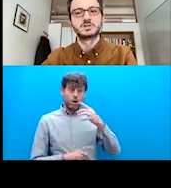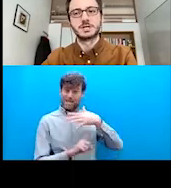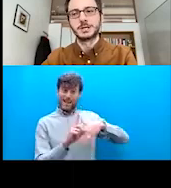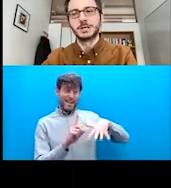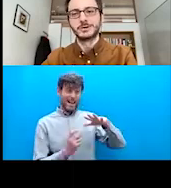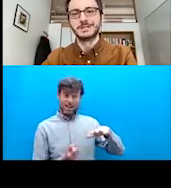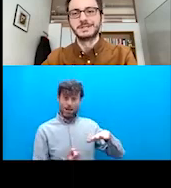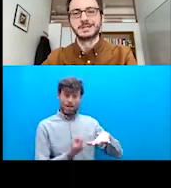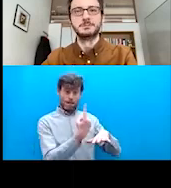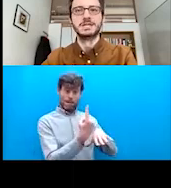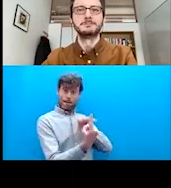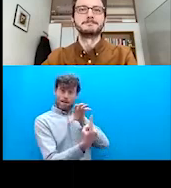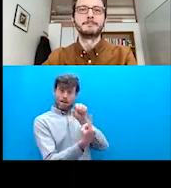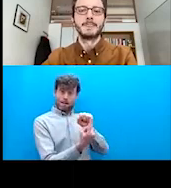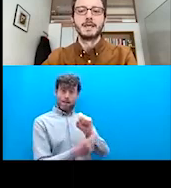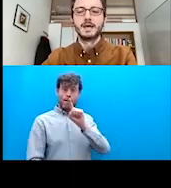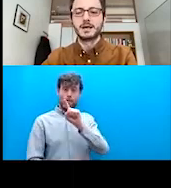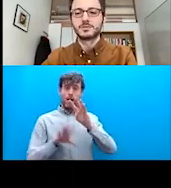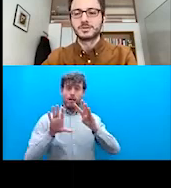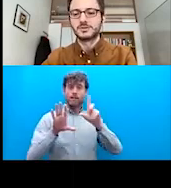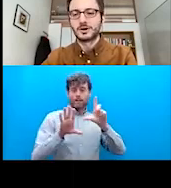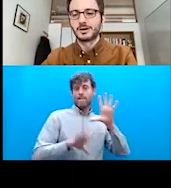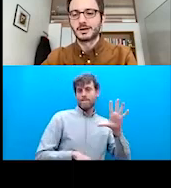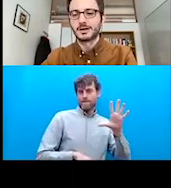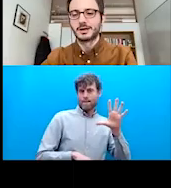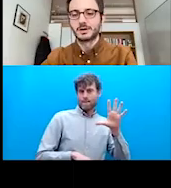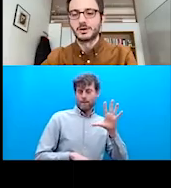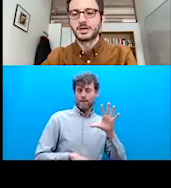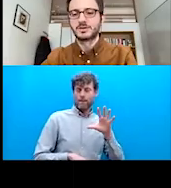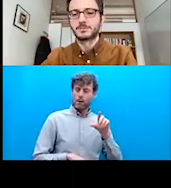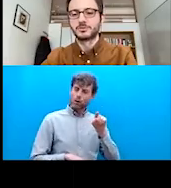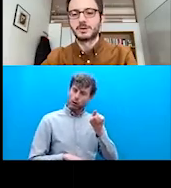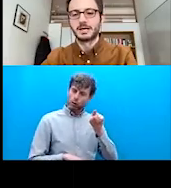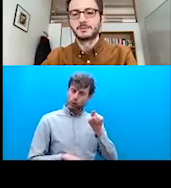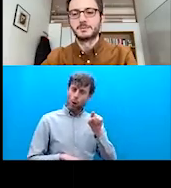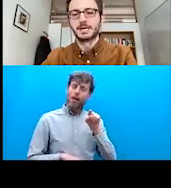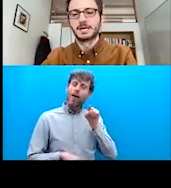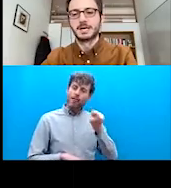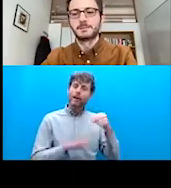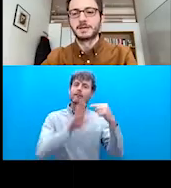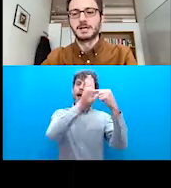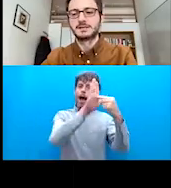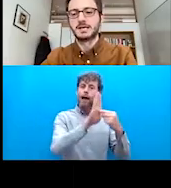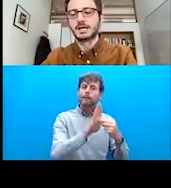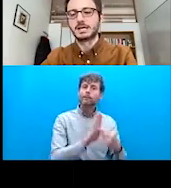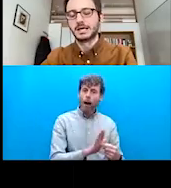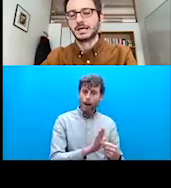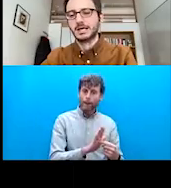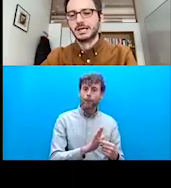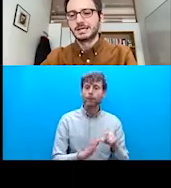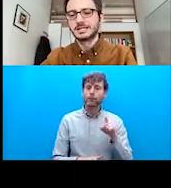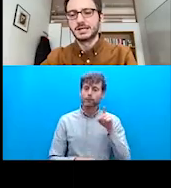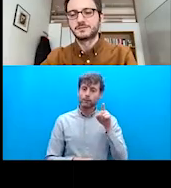1975, which is clearly not the intended meaning. So these are all examples by Pelletier in